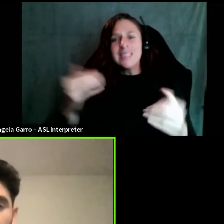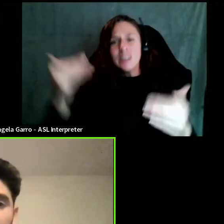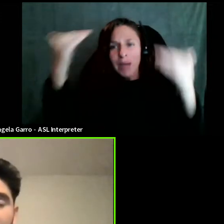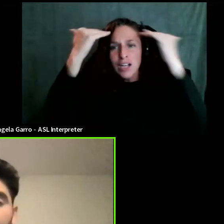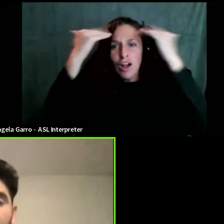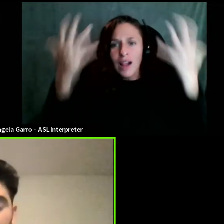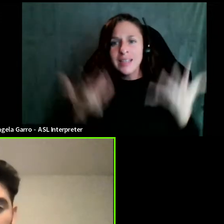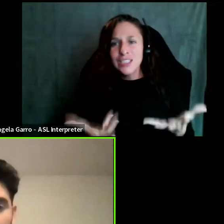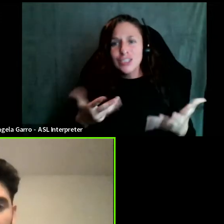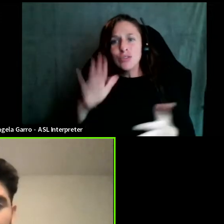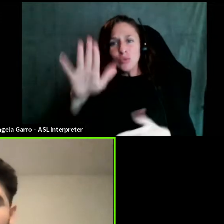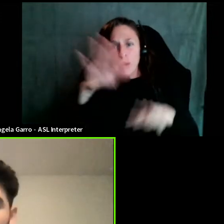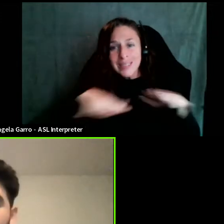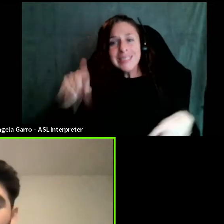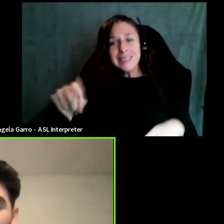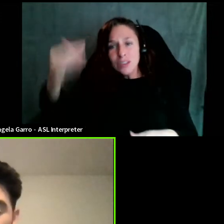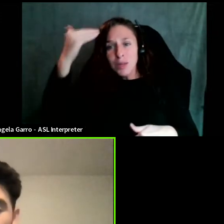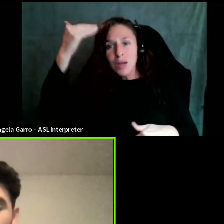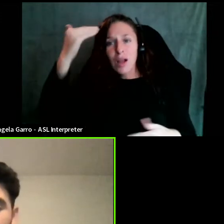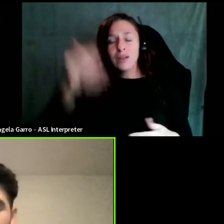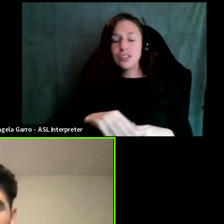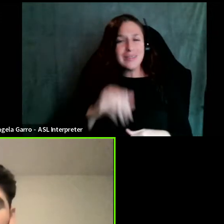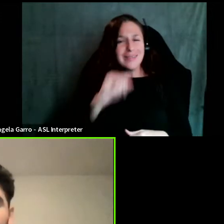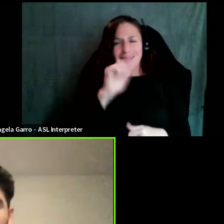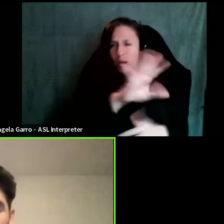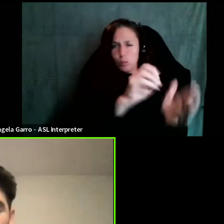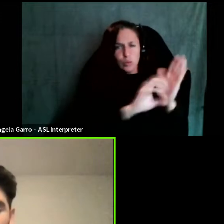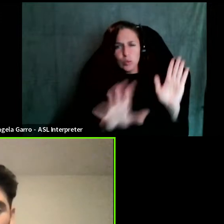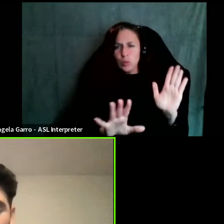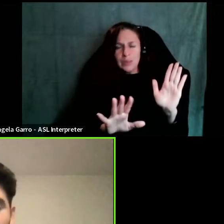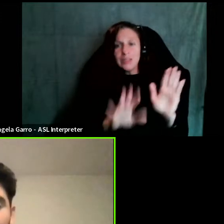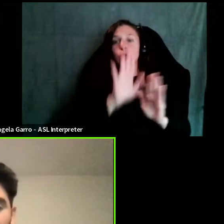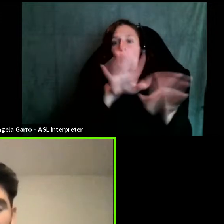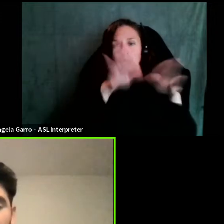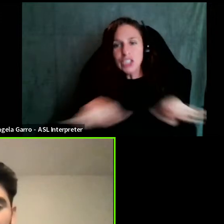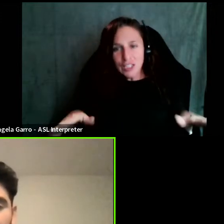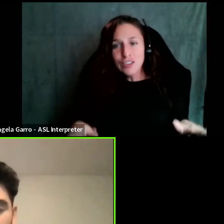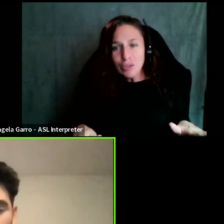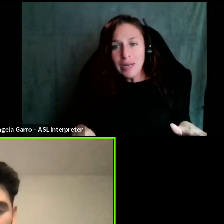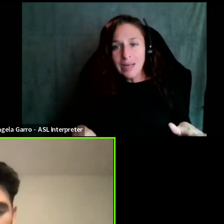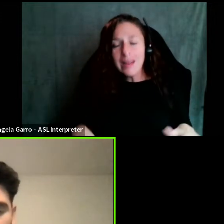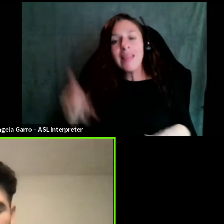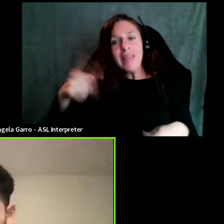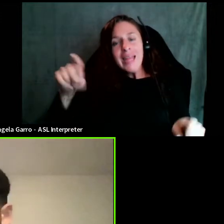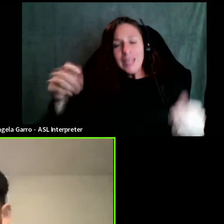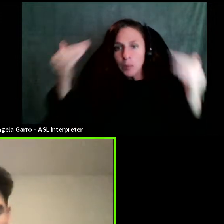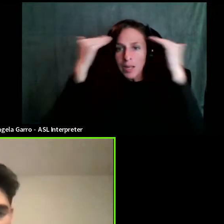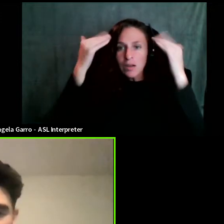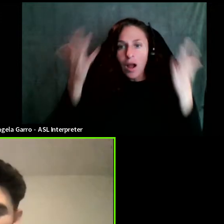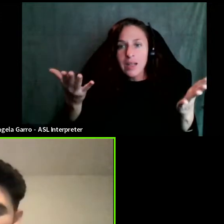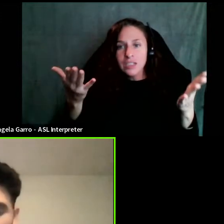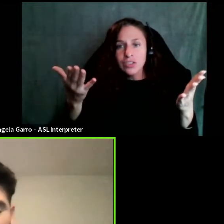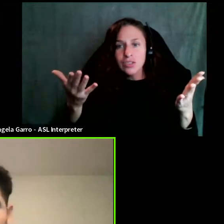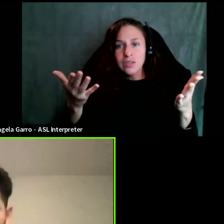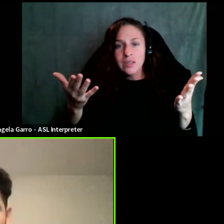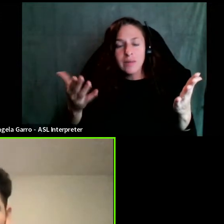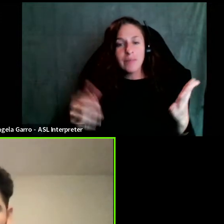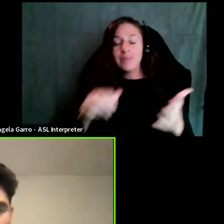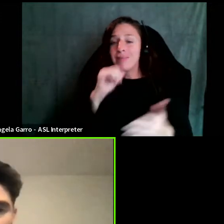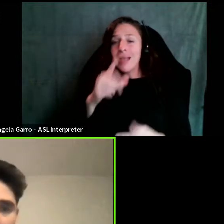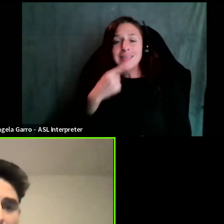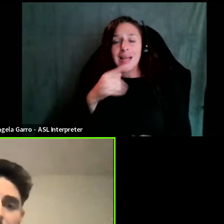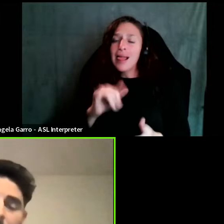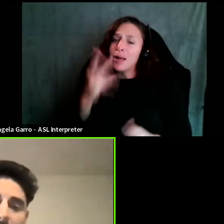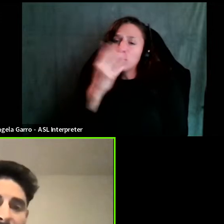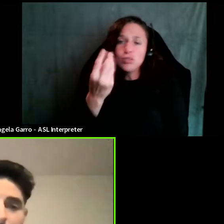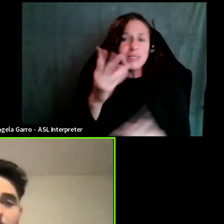Your children need to be acknowledged. They're not your students, they're your children, and they need to be acknowledged. Now, I'm not saying this as just a pretty